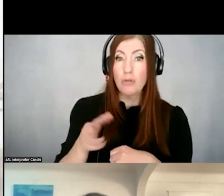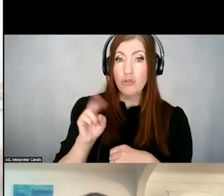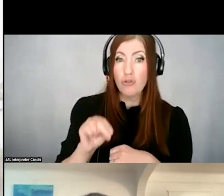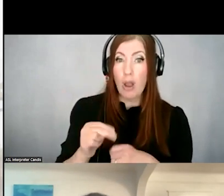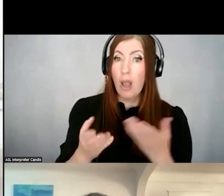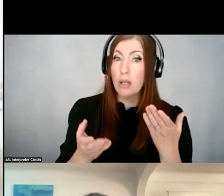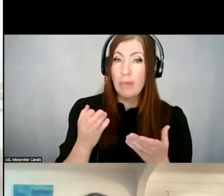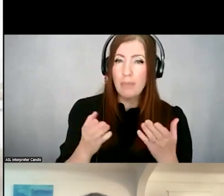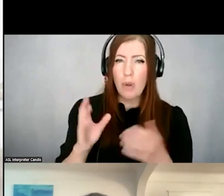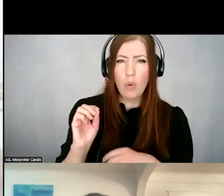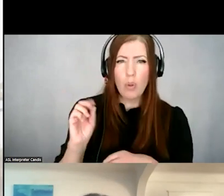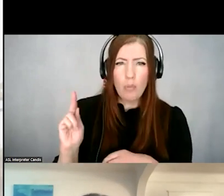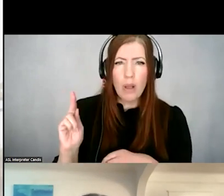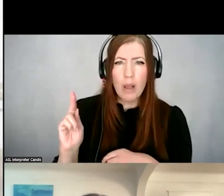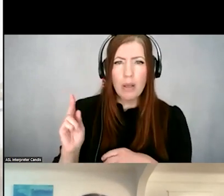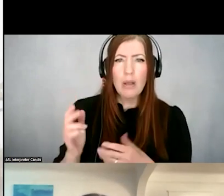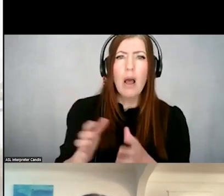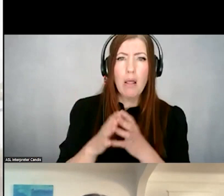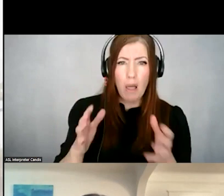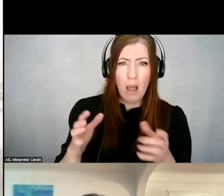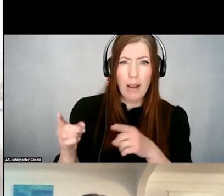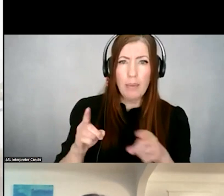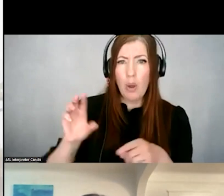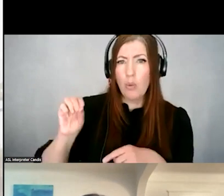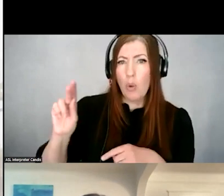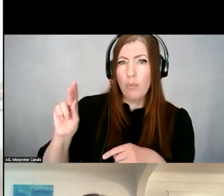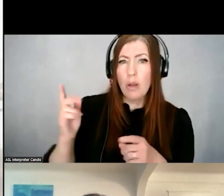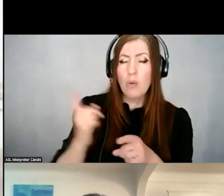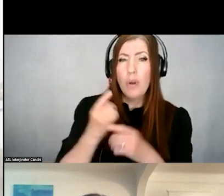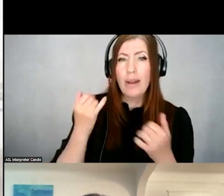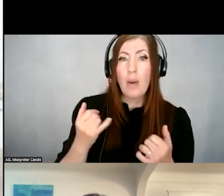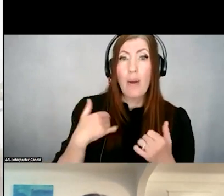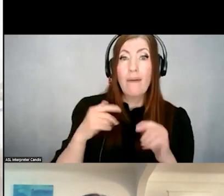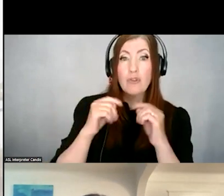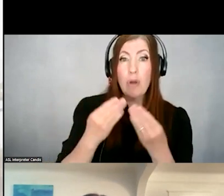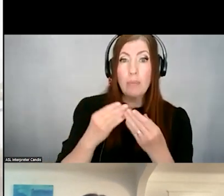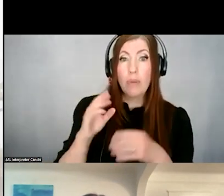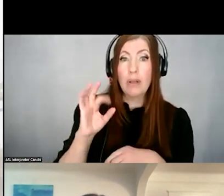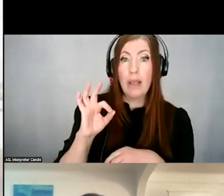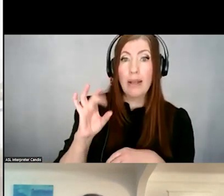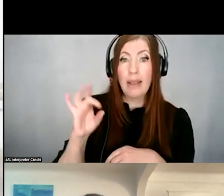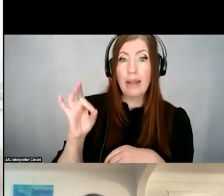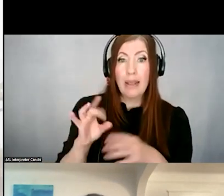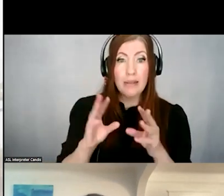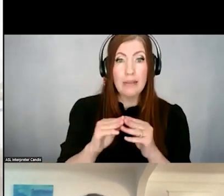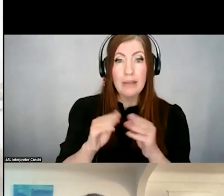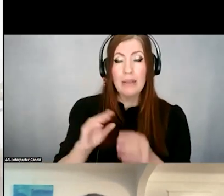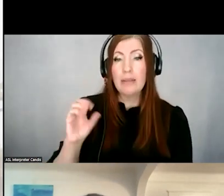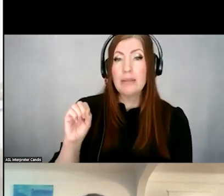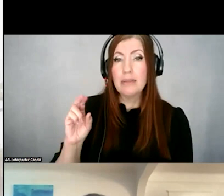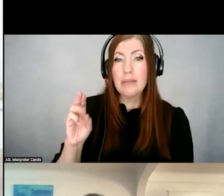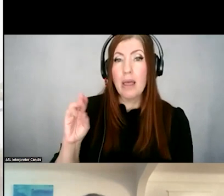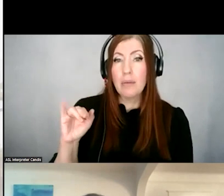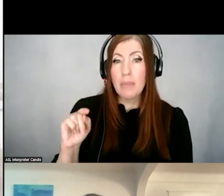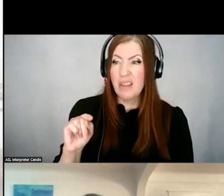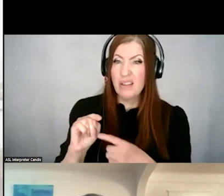in Oklahoma, a lot in Oklahoma right now, there is a tribal 988 summit that the tribes in the state, both